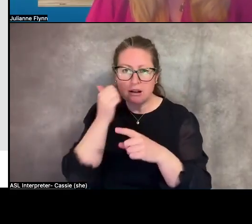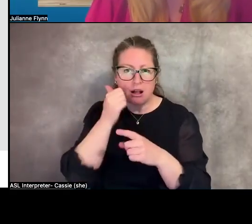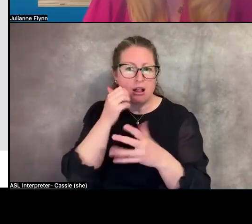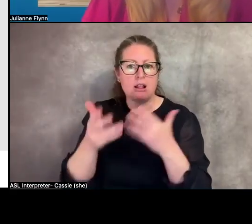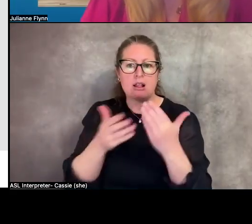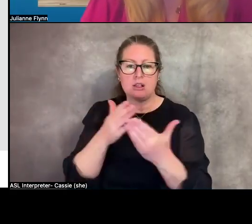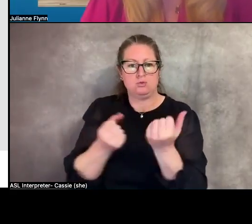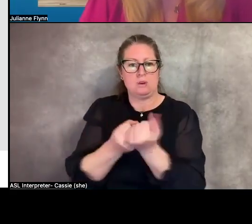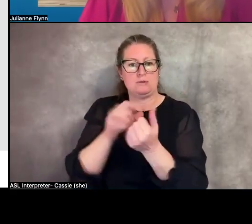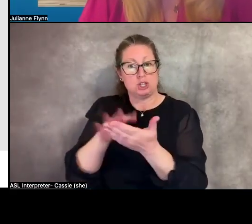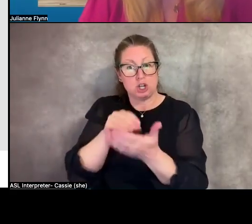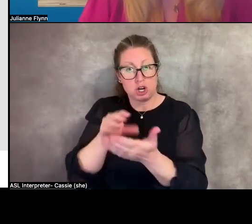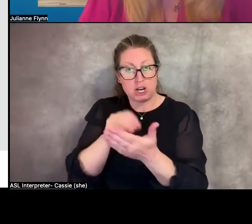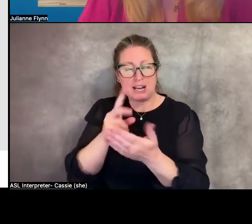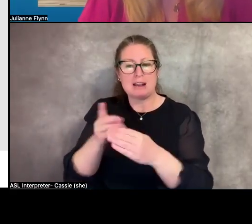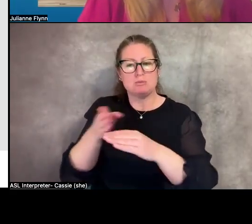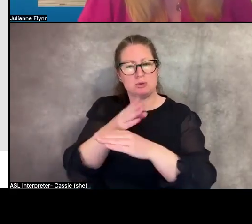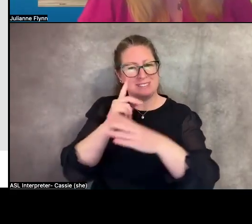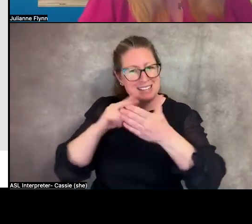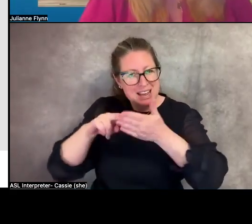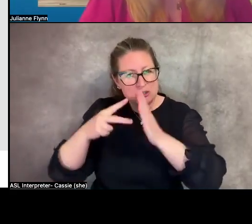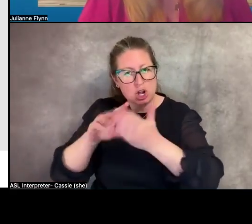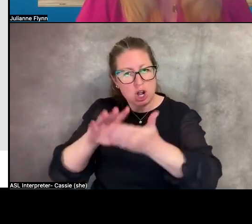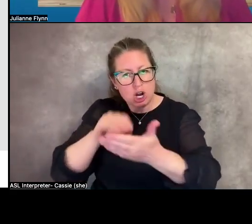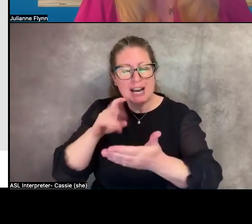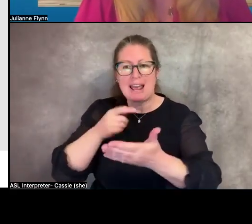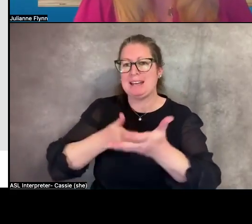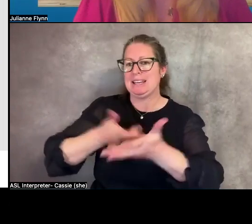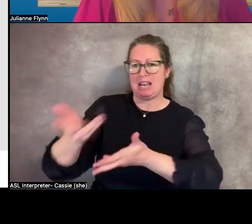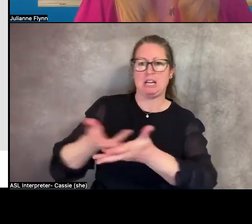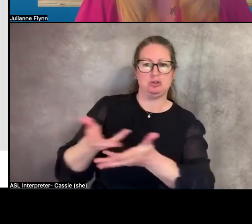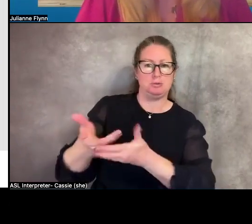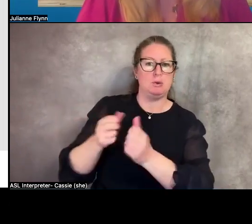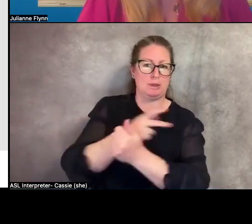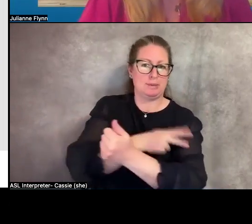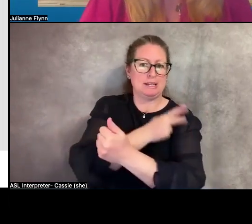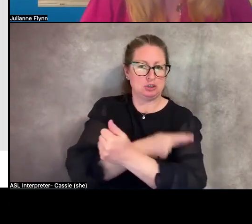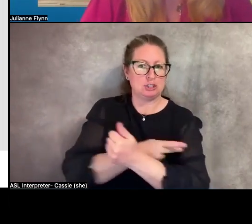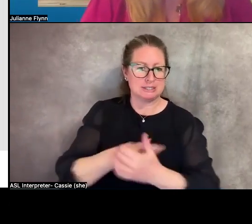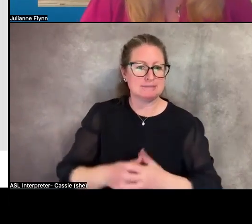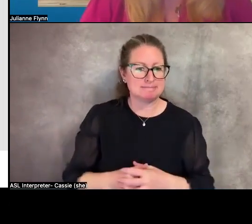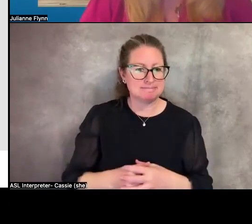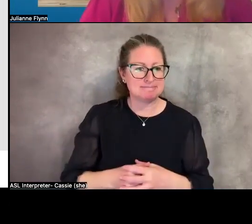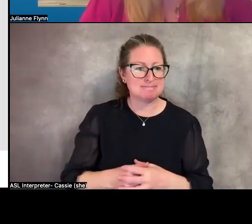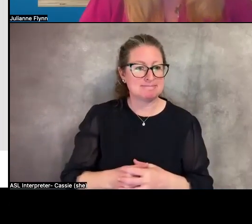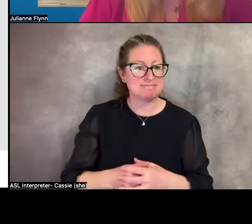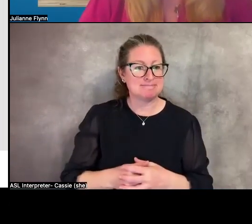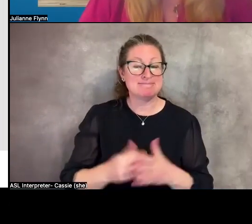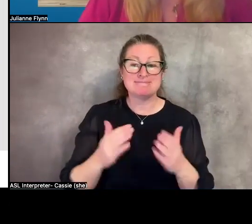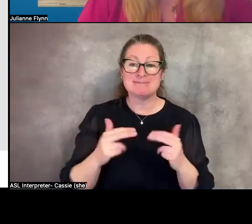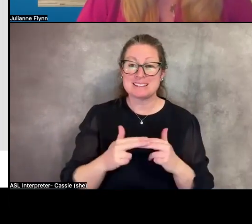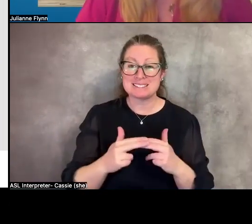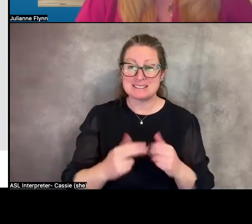improve intentional interventions and engagement with patient on the units. Next slide, please.